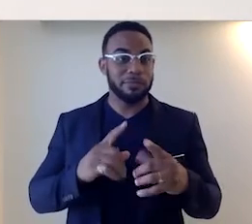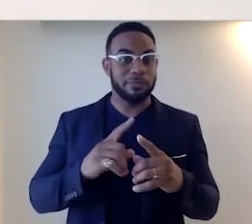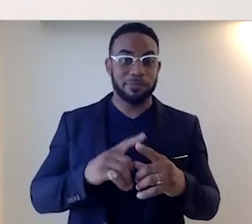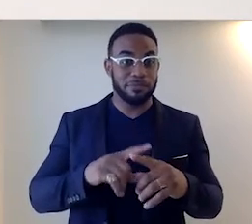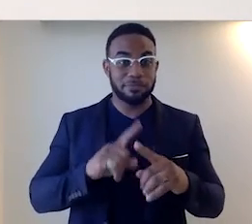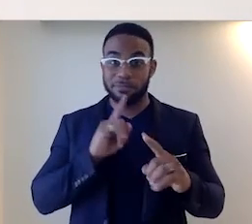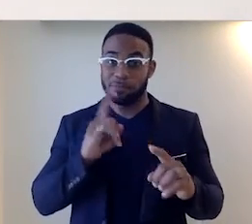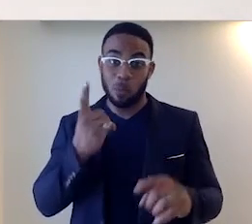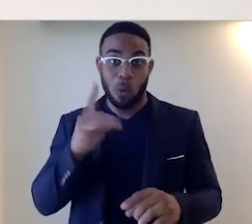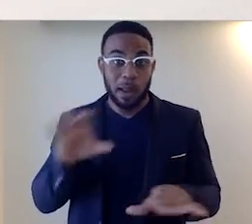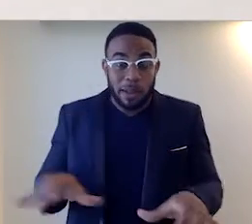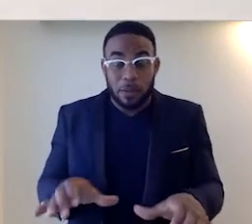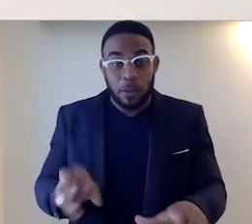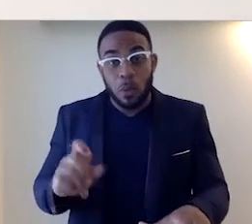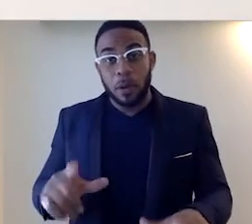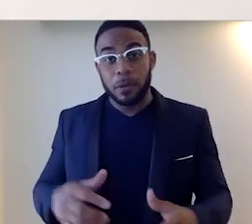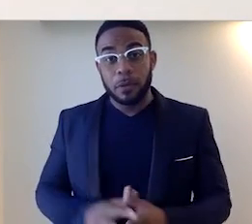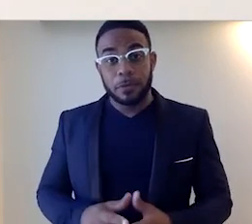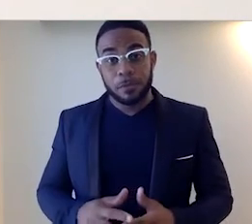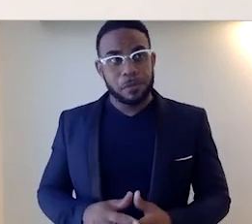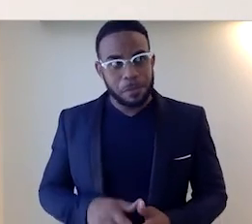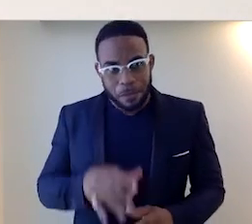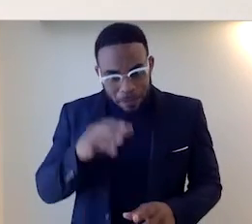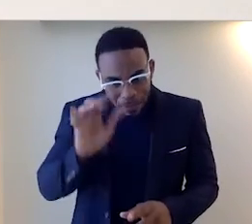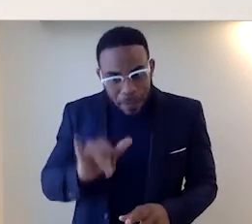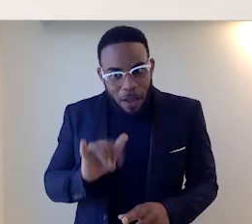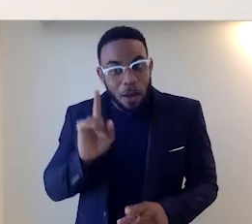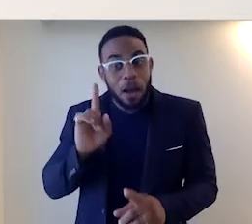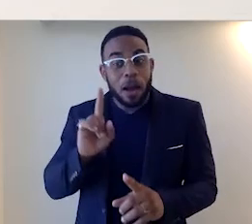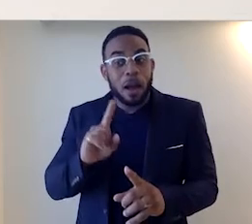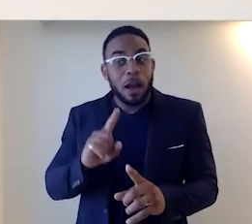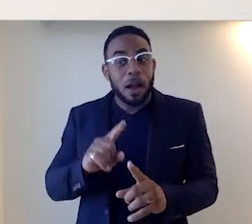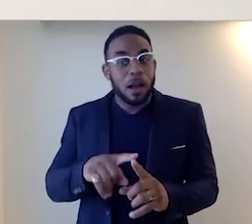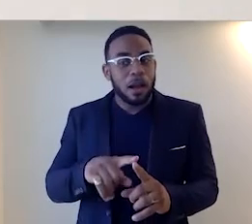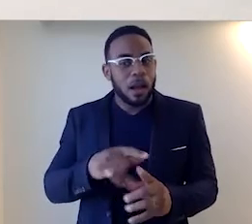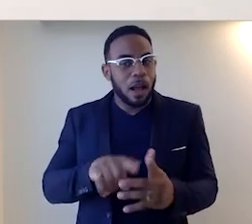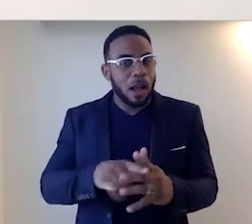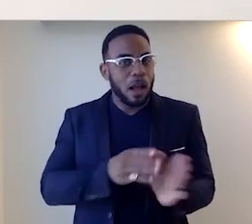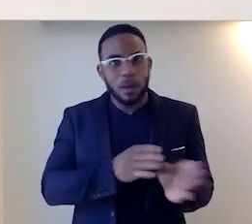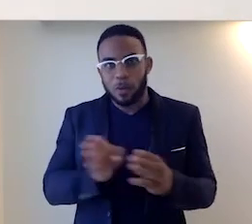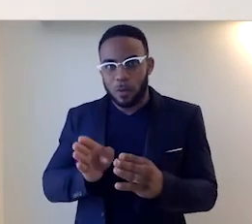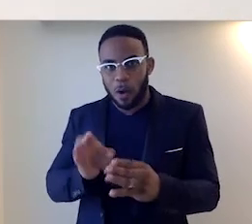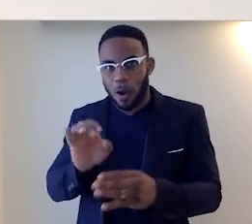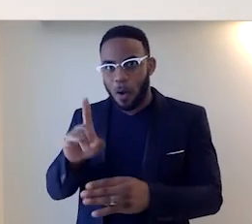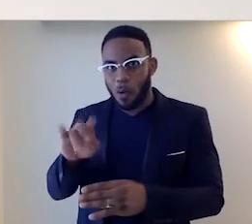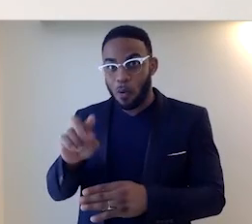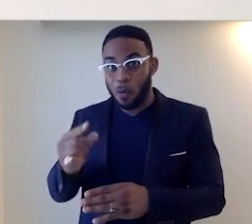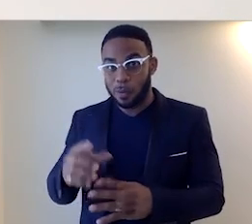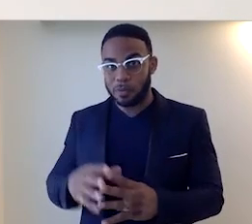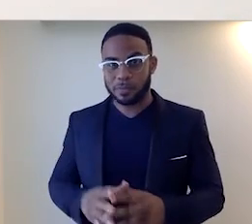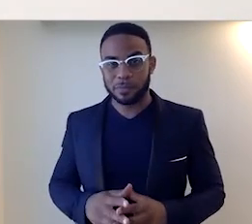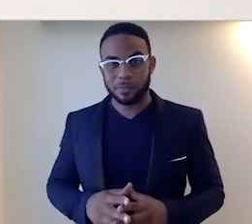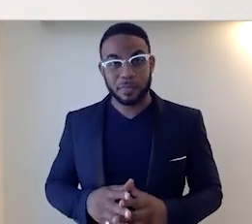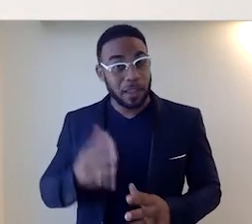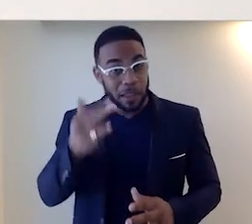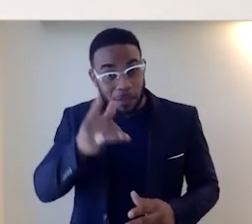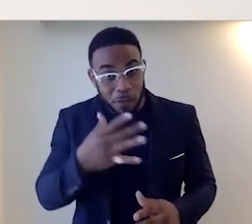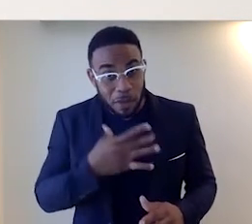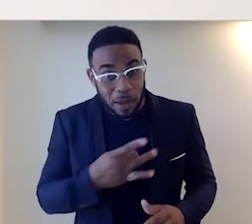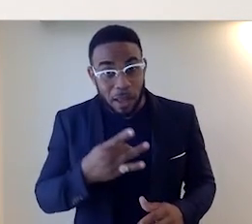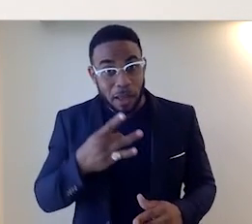an activity. Well, that was until I started coding. If you